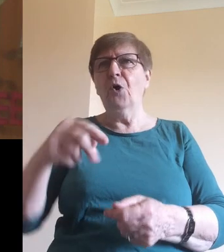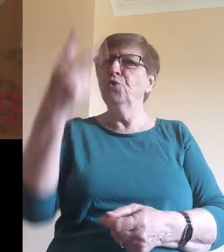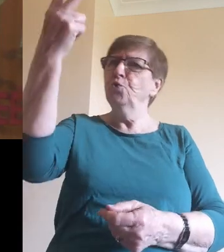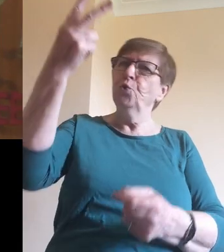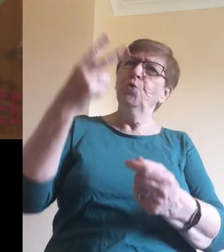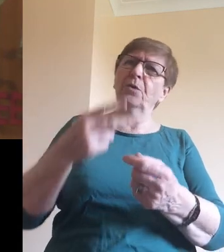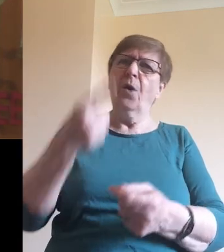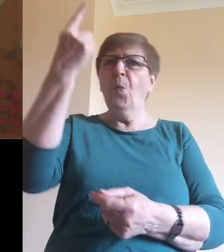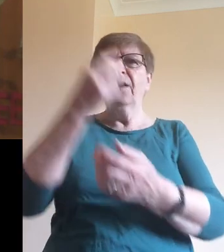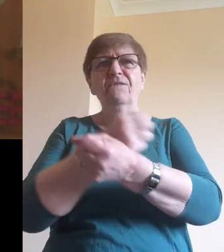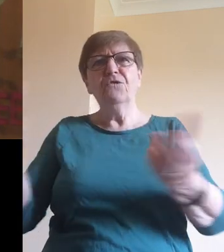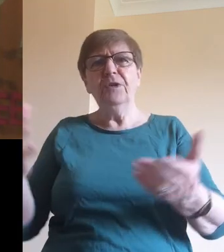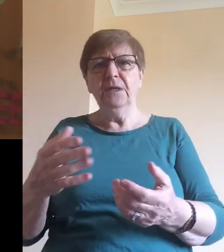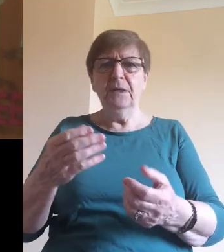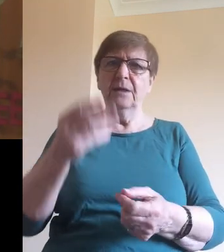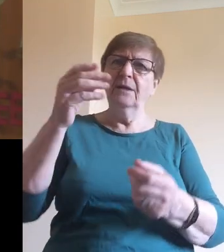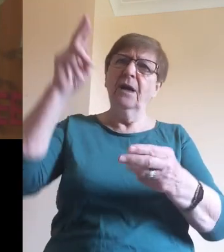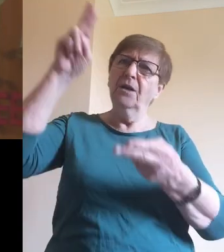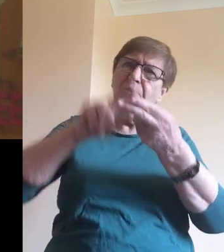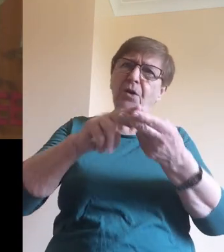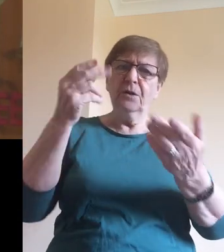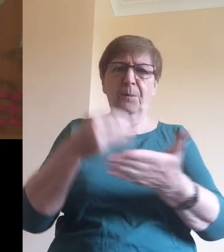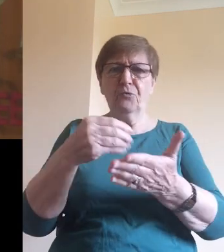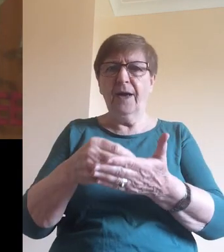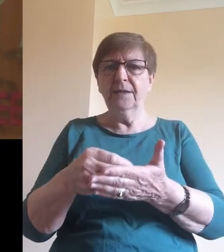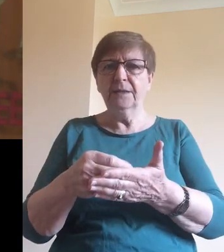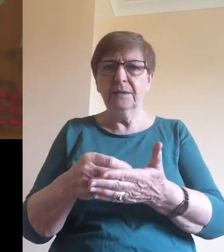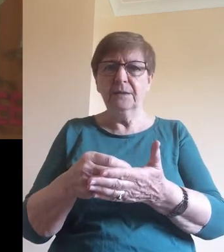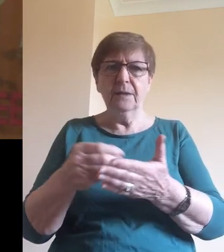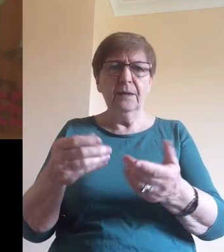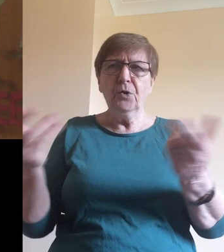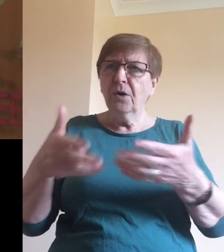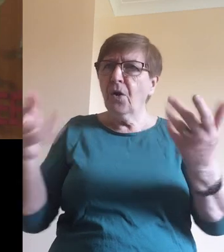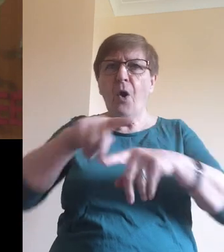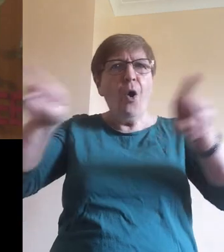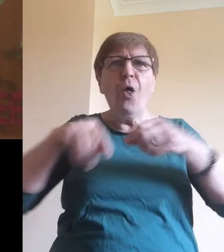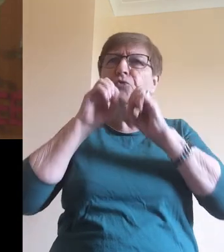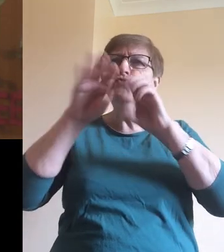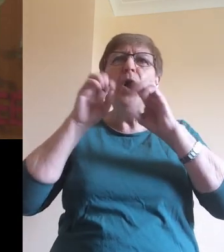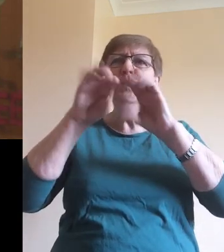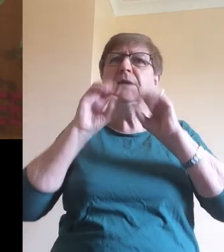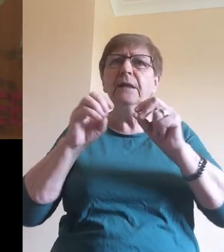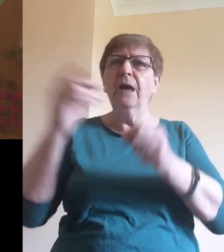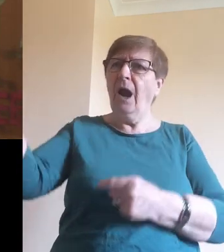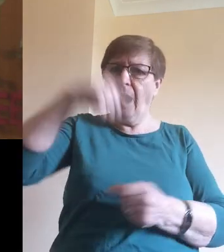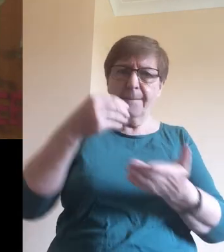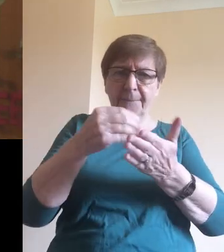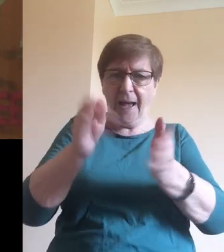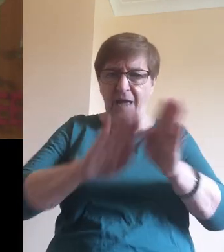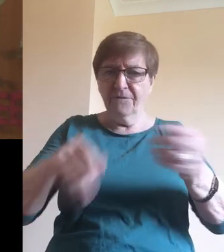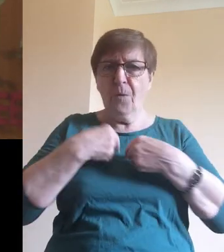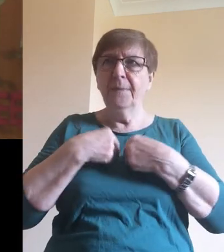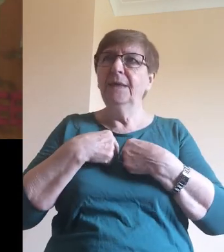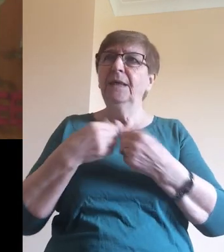one, 30% off. Come and get your grapes, only such and such a pound, and so on. All these voices crying out, and it's